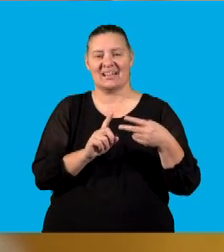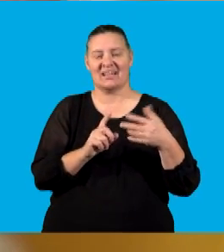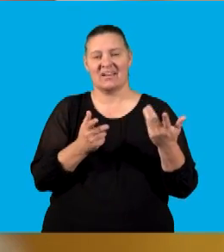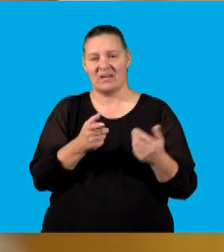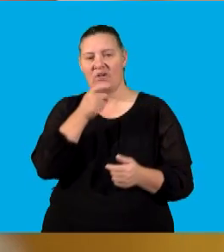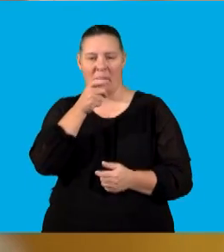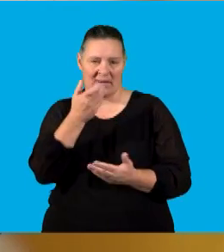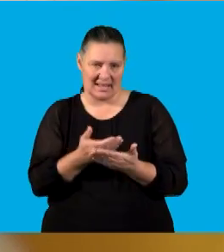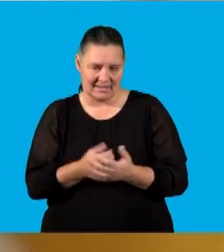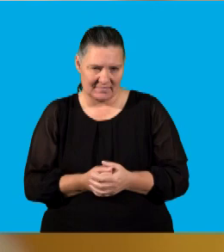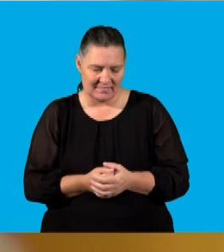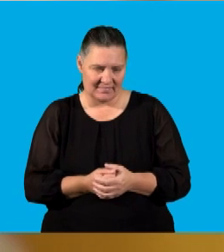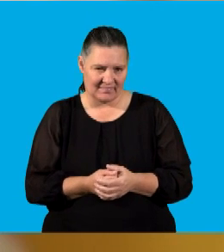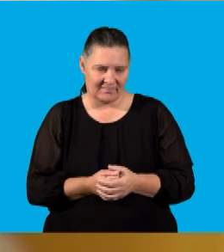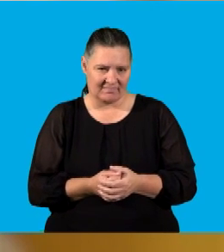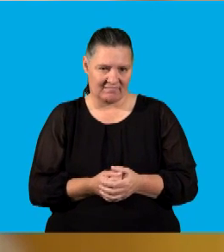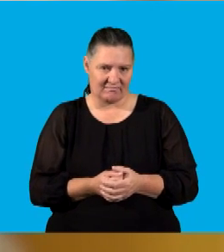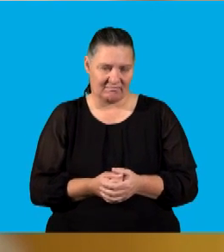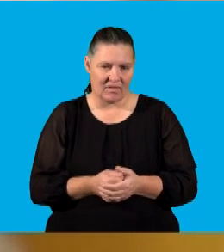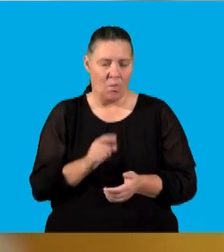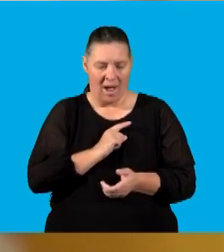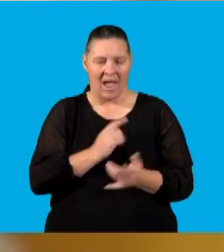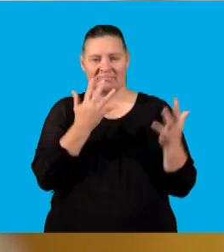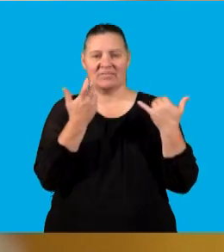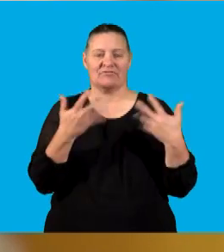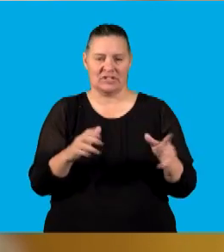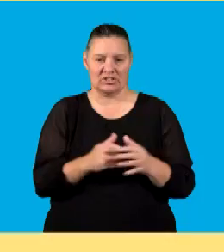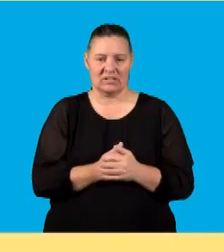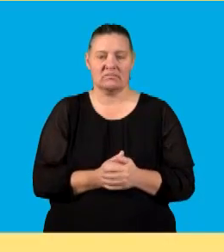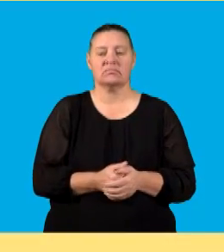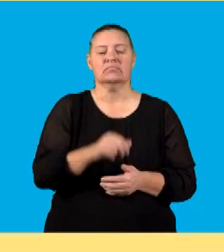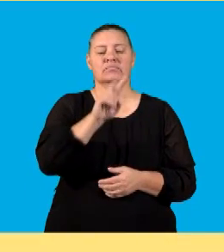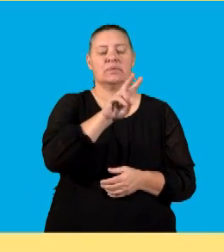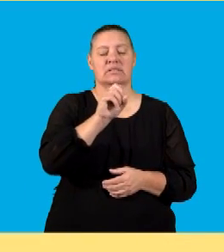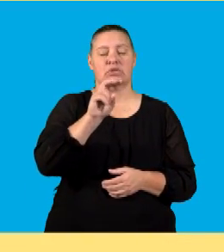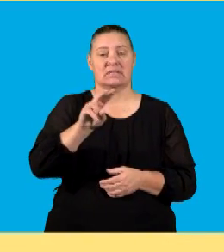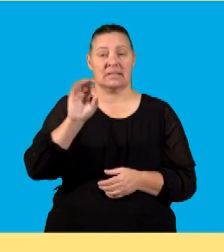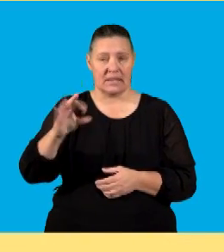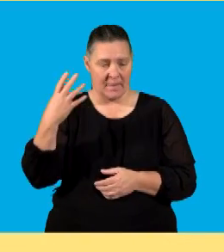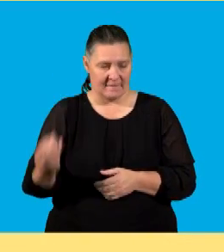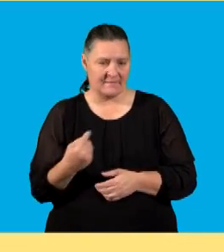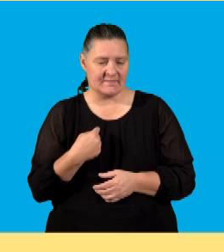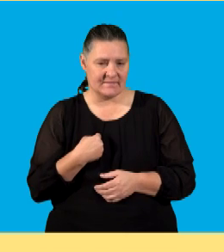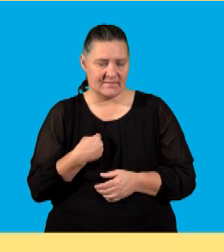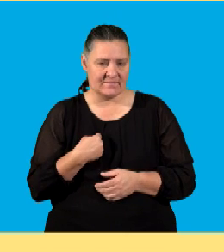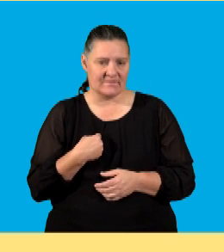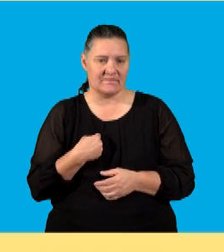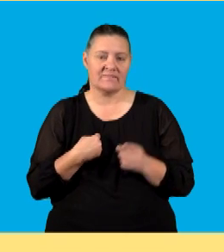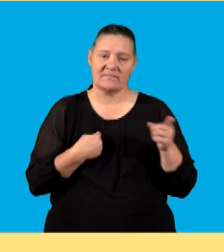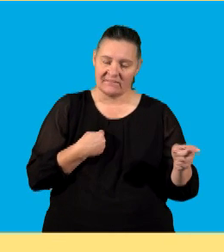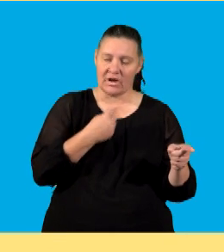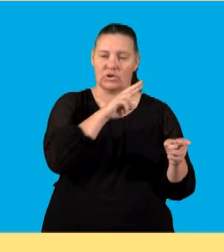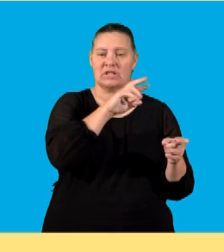we now are able to comment. Let's go and see if we can compare. We have 2023, and remember, we've